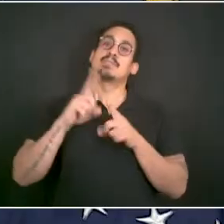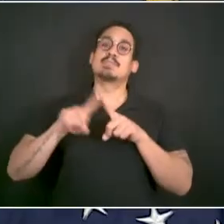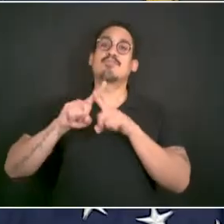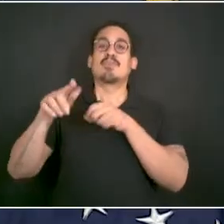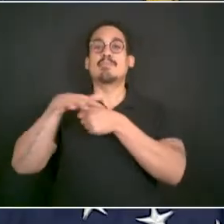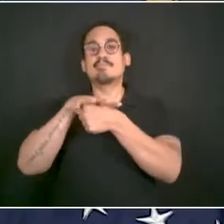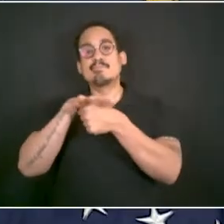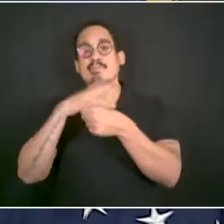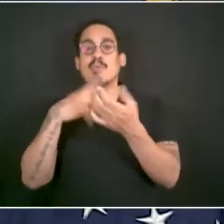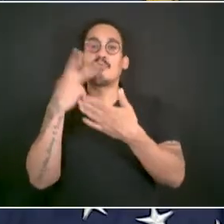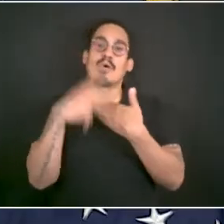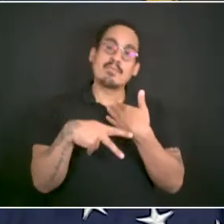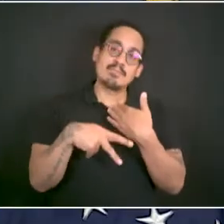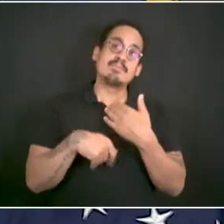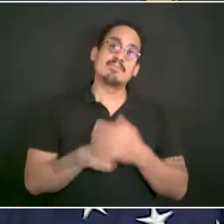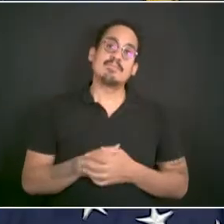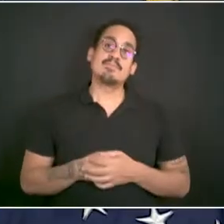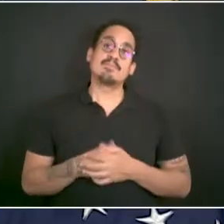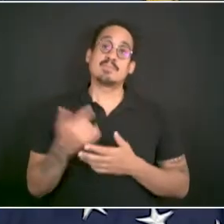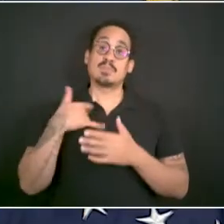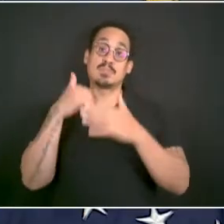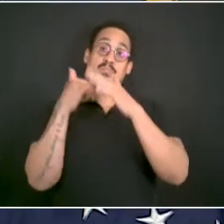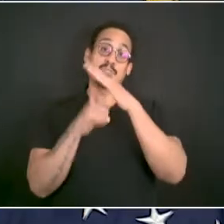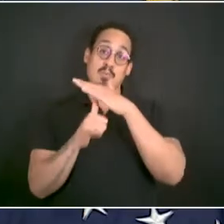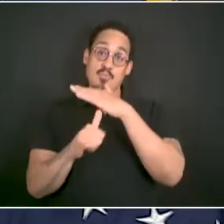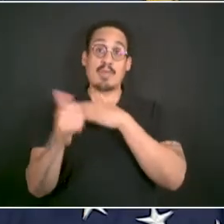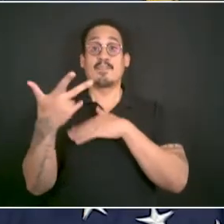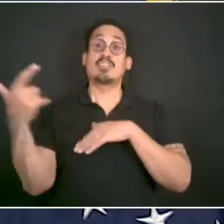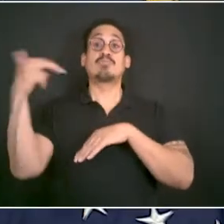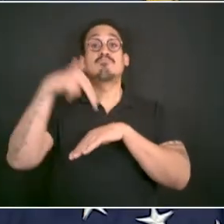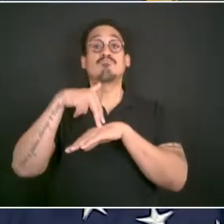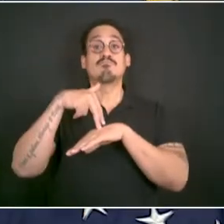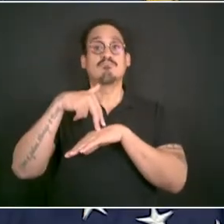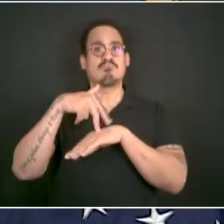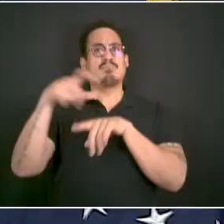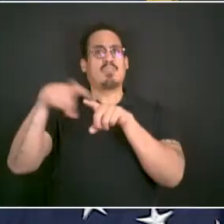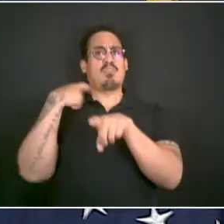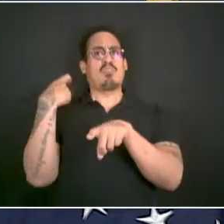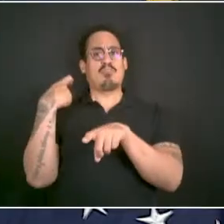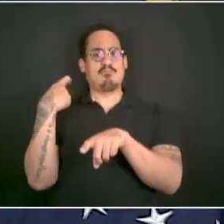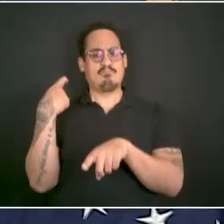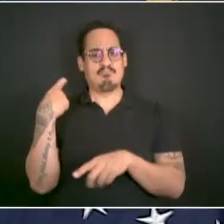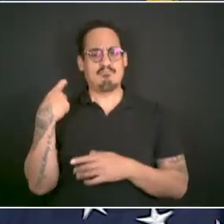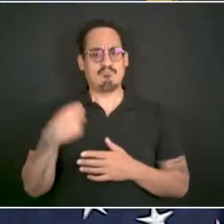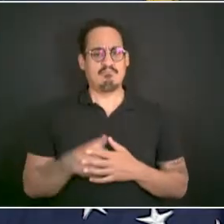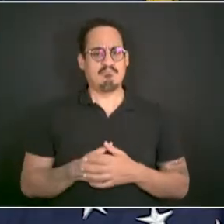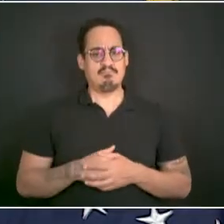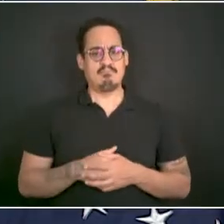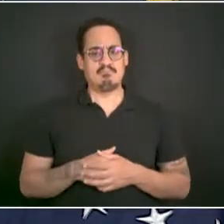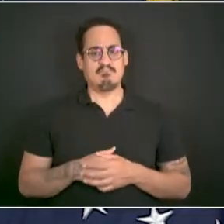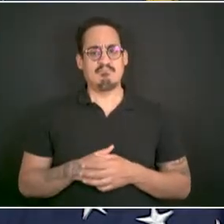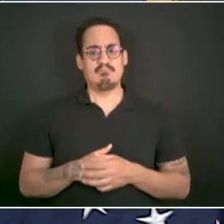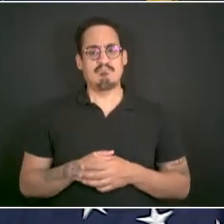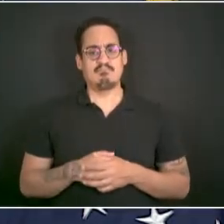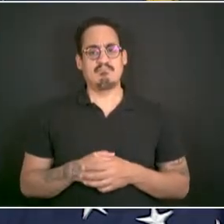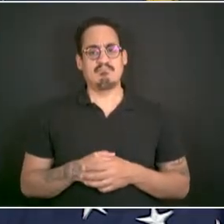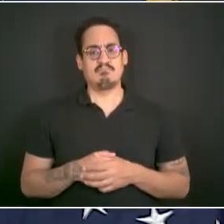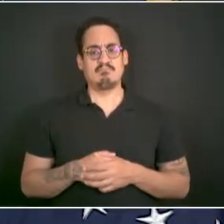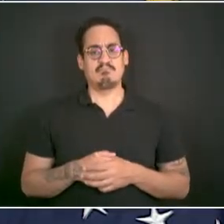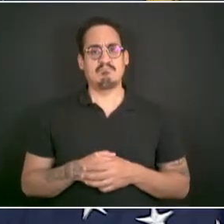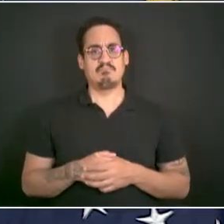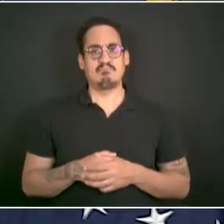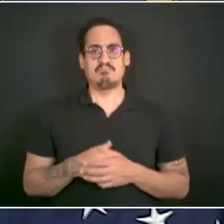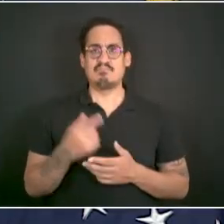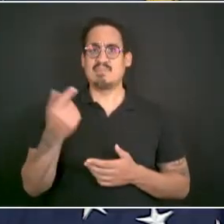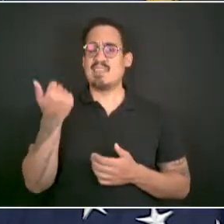out of the subway station, and I was with one of the reporters, and any given night in the city,